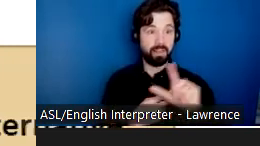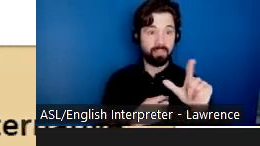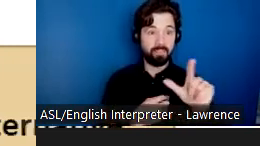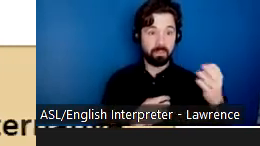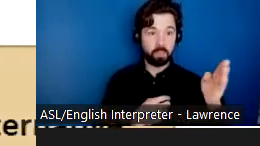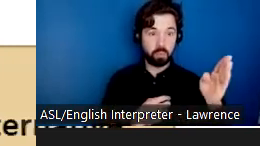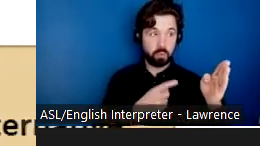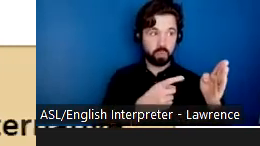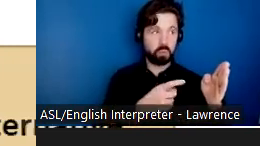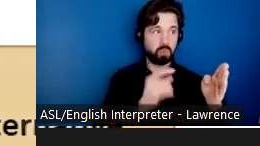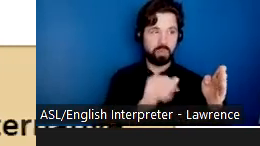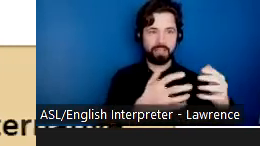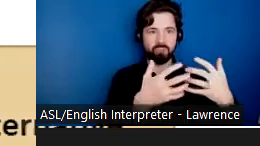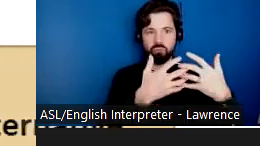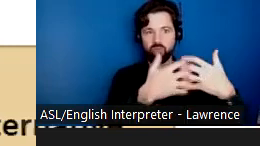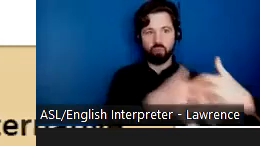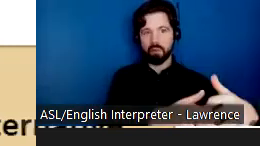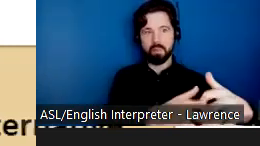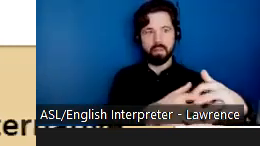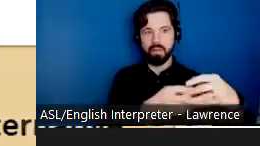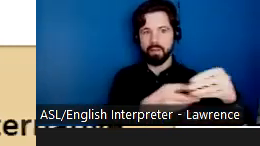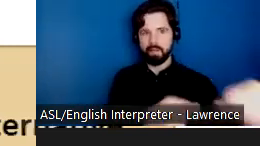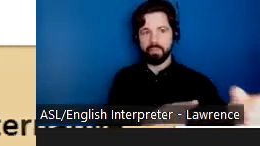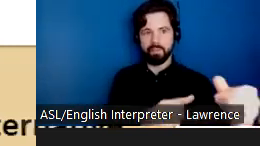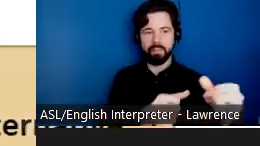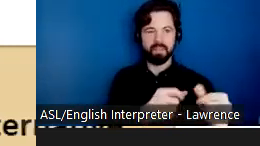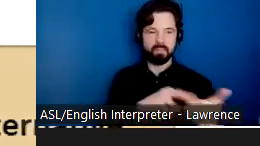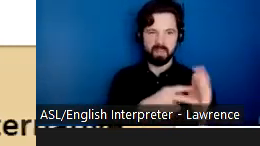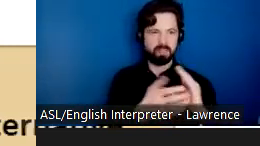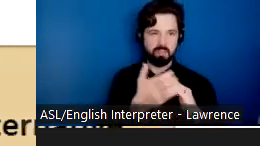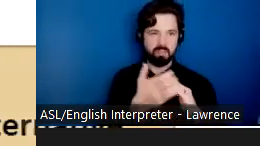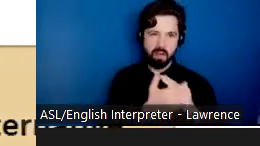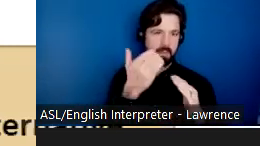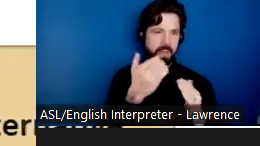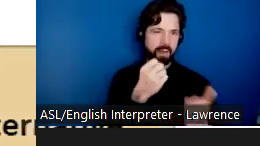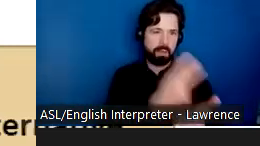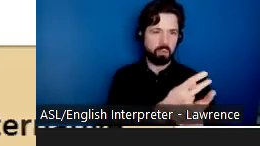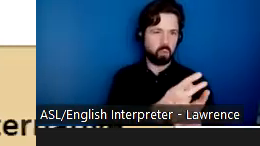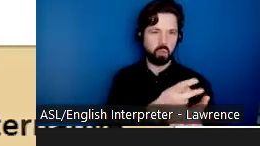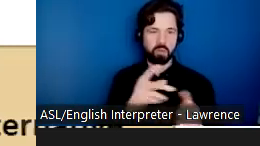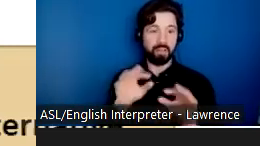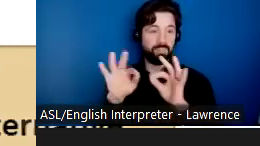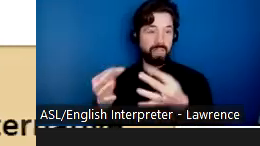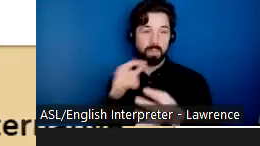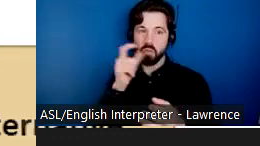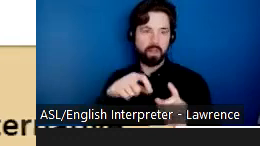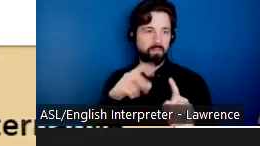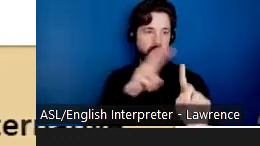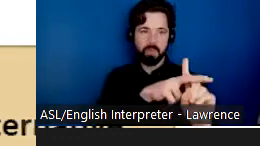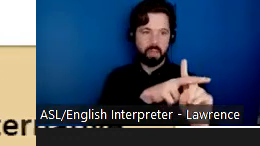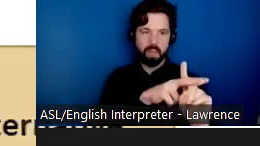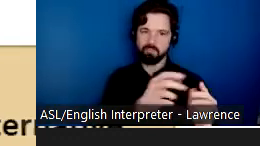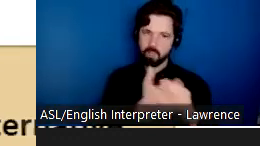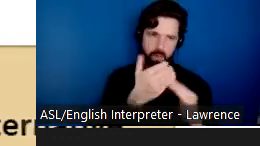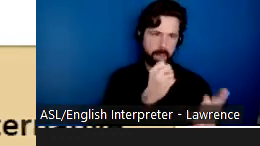be streamlined certified, meaning they are automatically eligible without the household needing to do anything on their part.